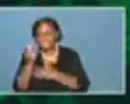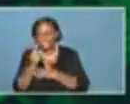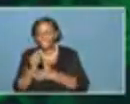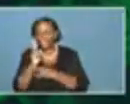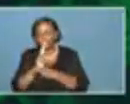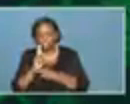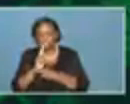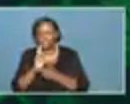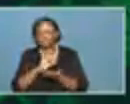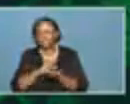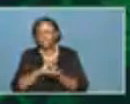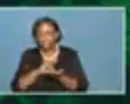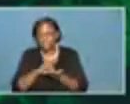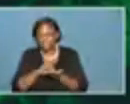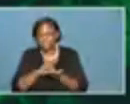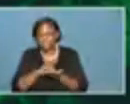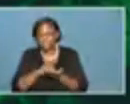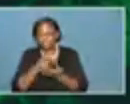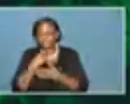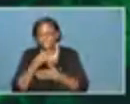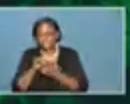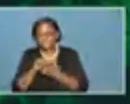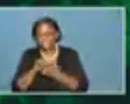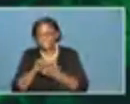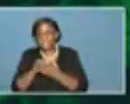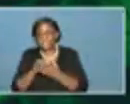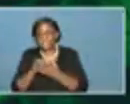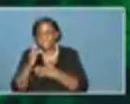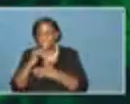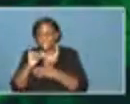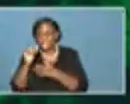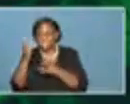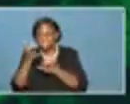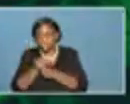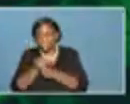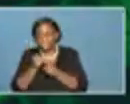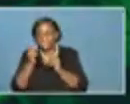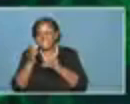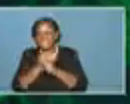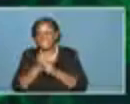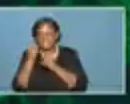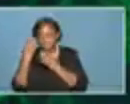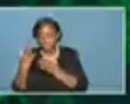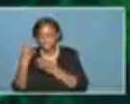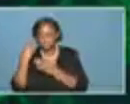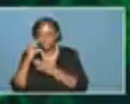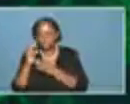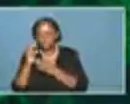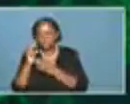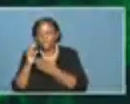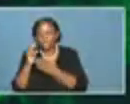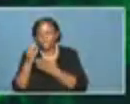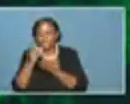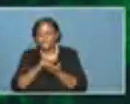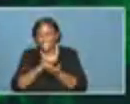up, government is moving ahead with draft legislation for medical marijuana. However, a presentation will be made to cabinet first, and